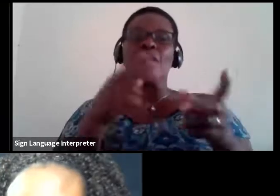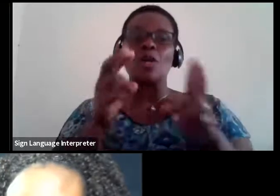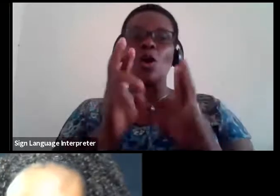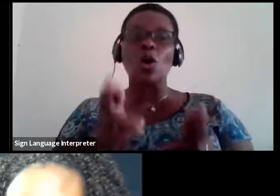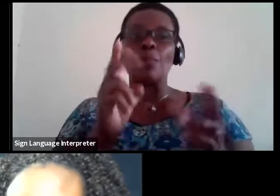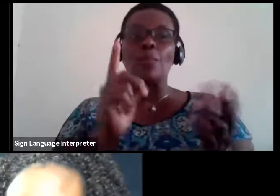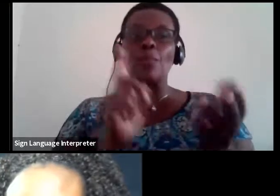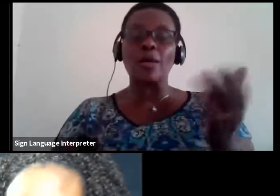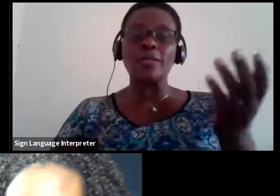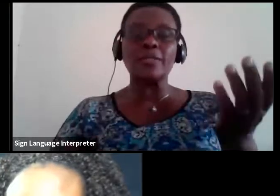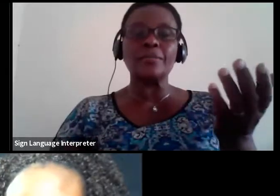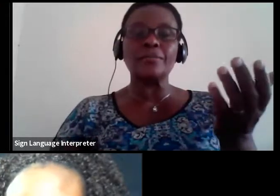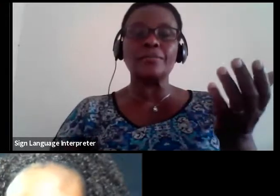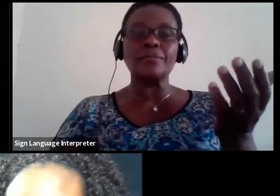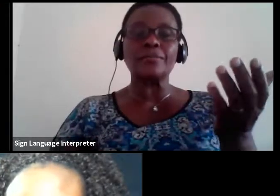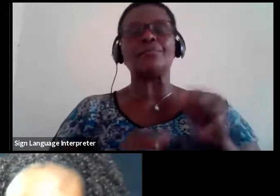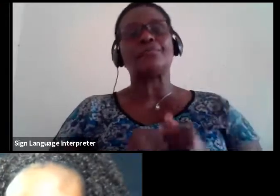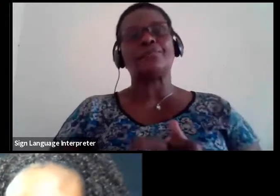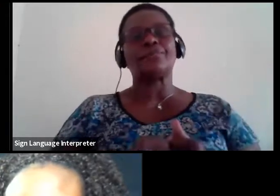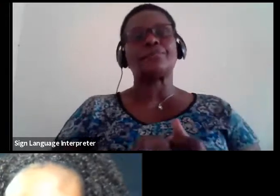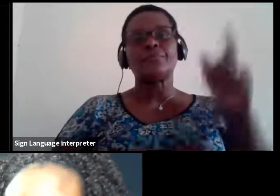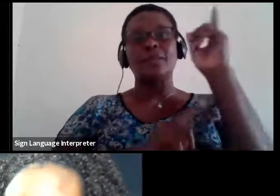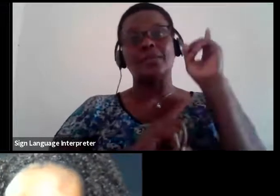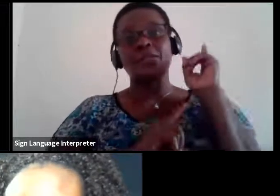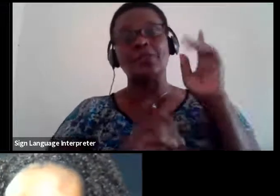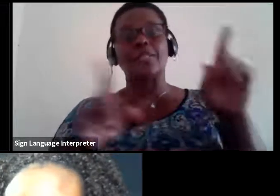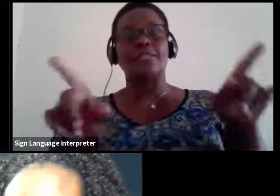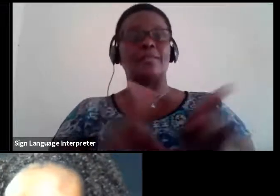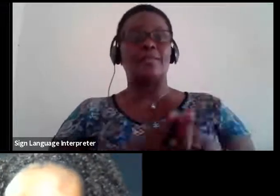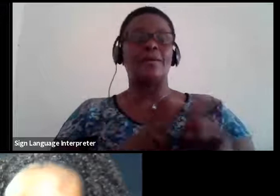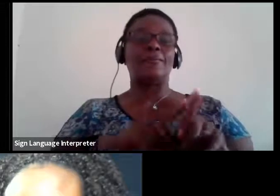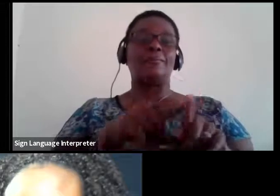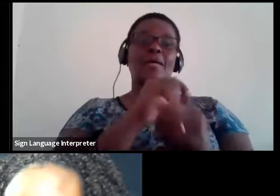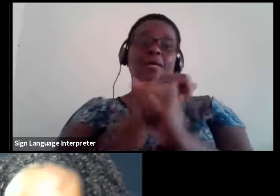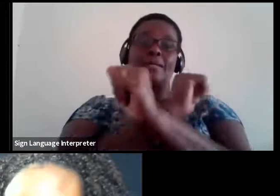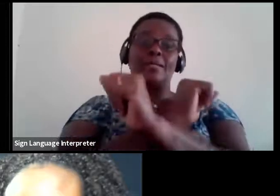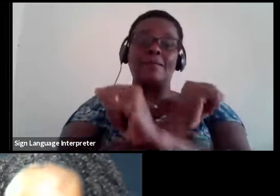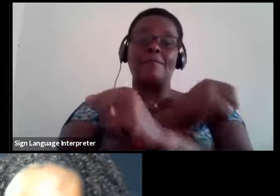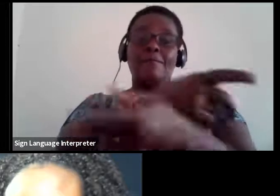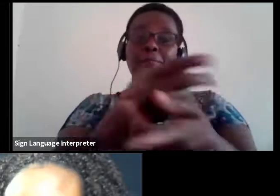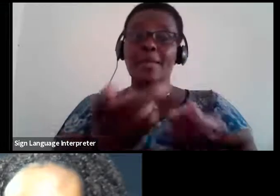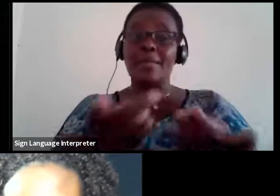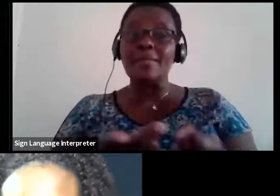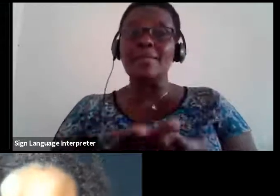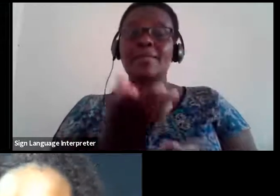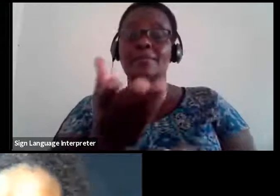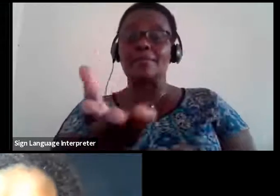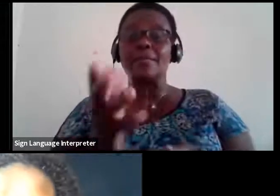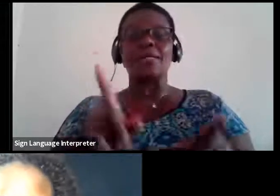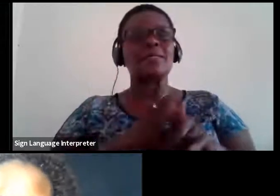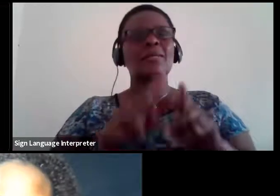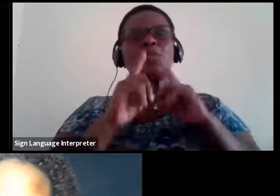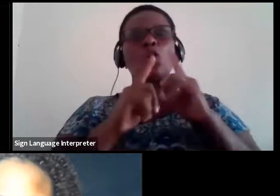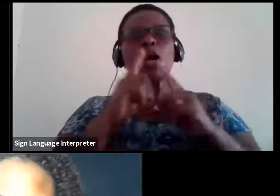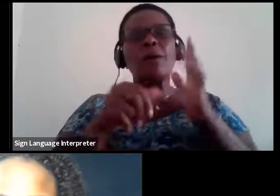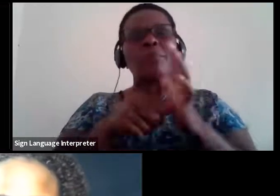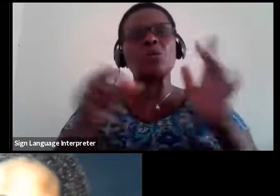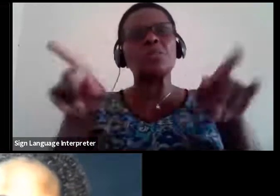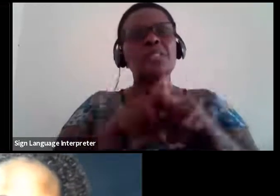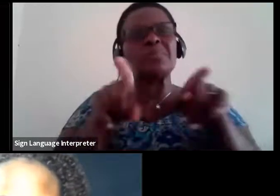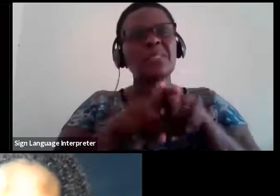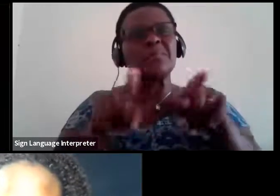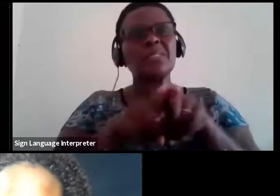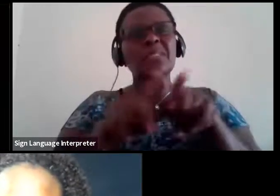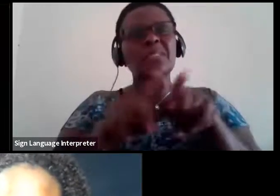and safe spaces will continue taking shape, and we will not be talking about the same issue that people are scared of the online